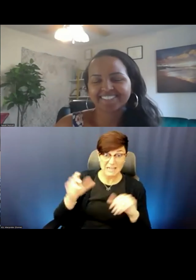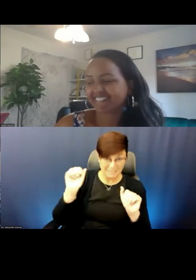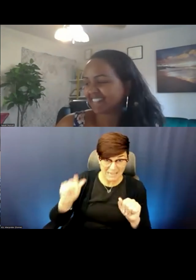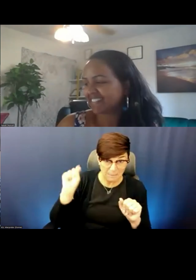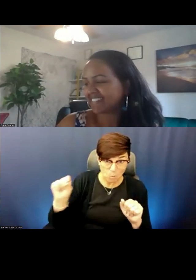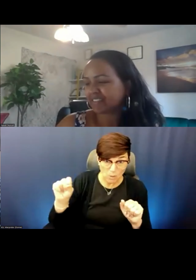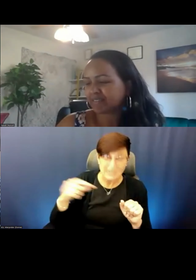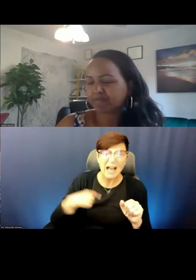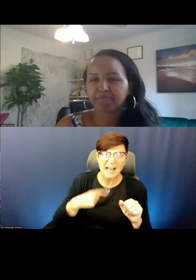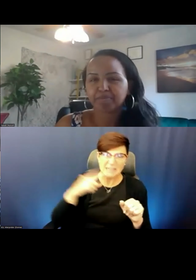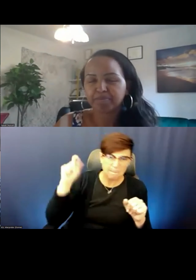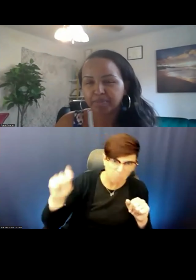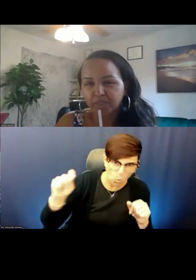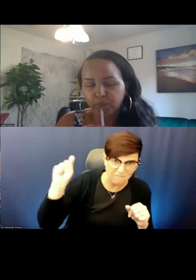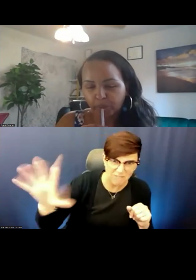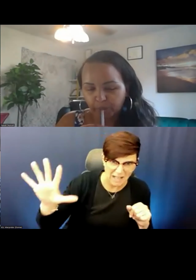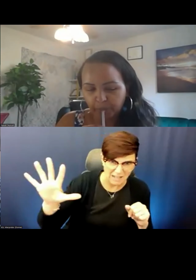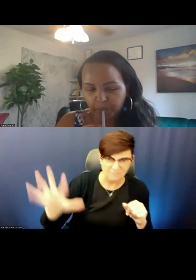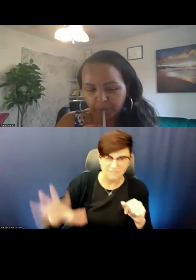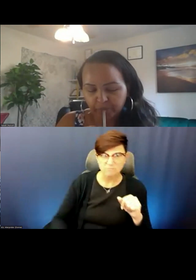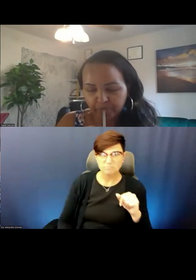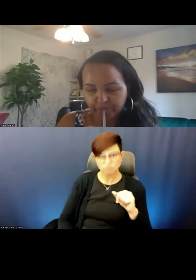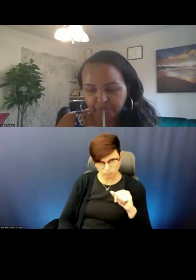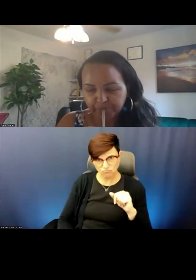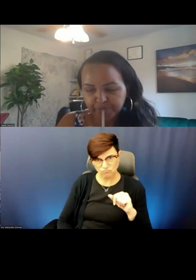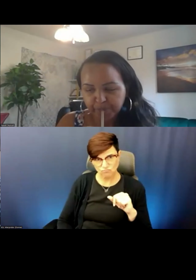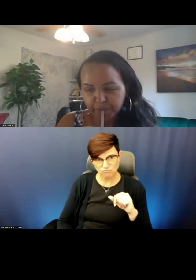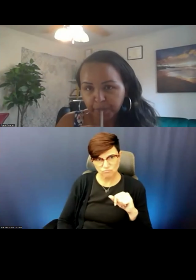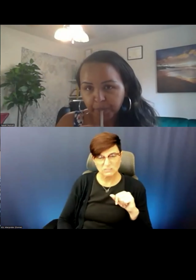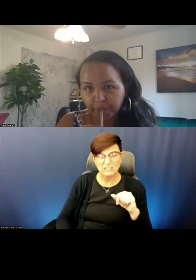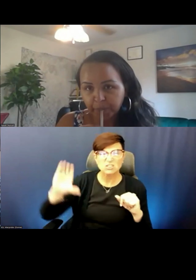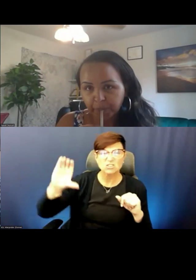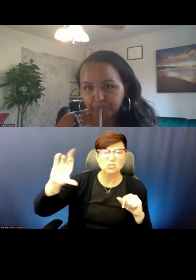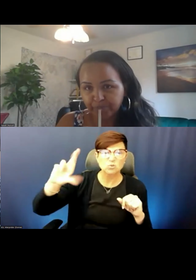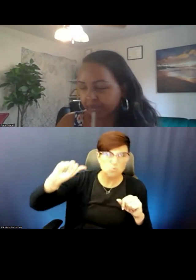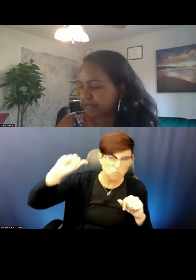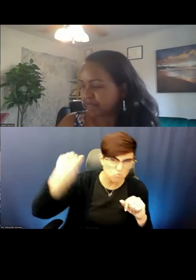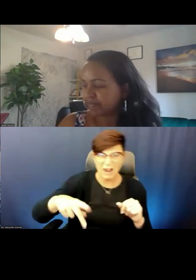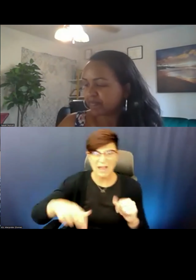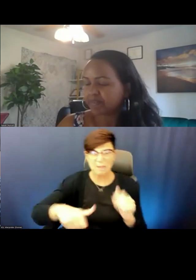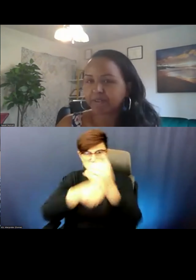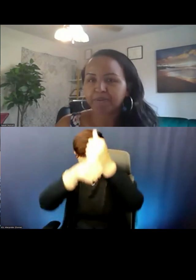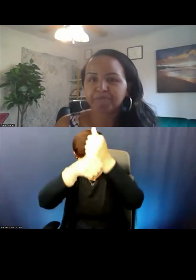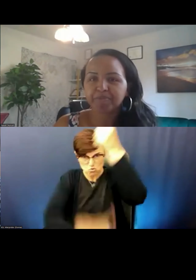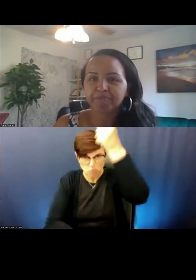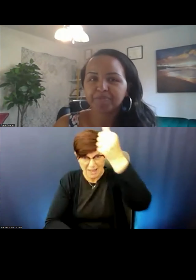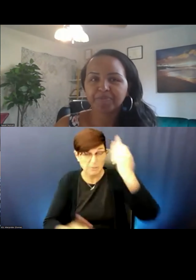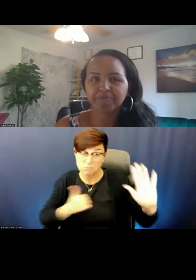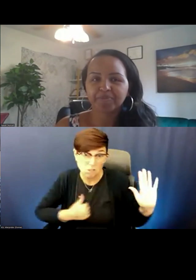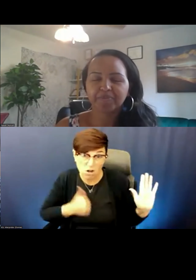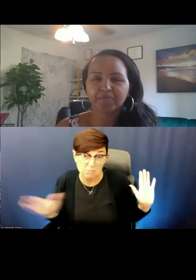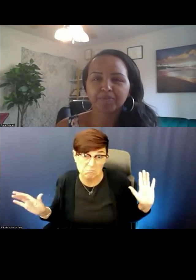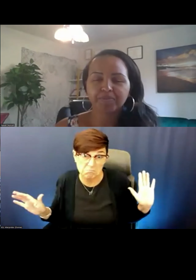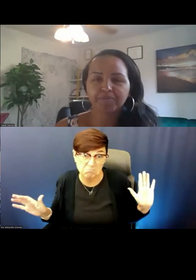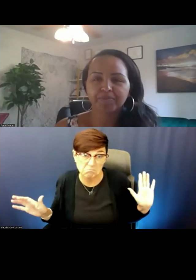scale. It's crap. I'm sorry. I mean, what